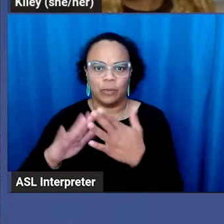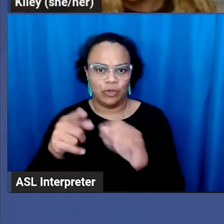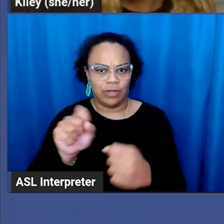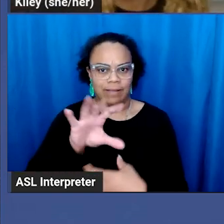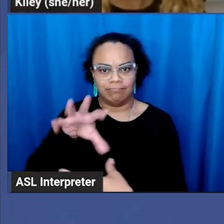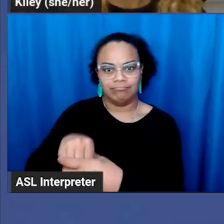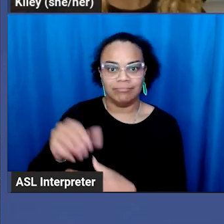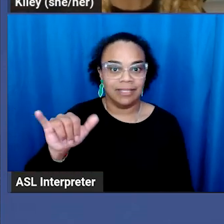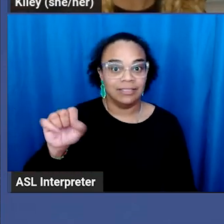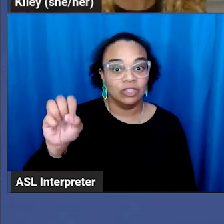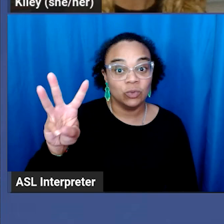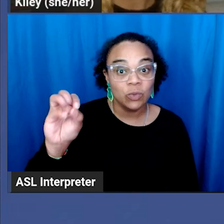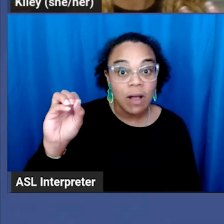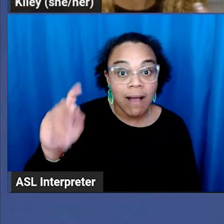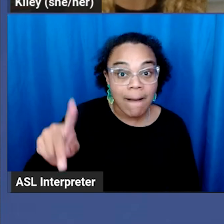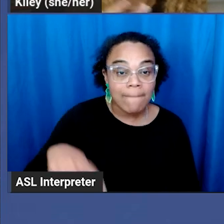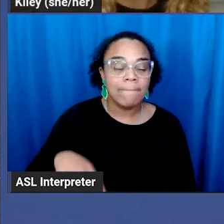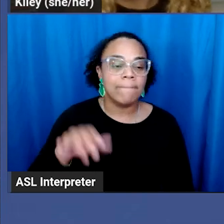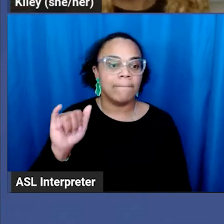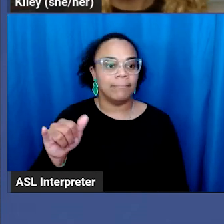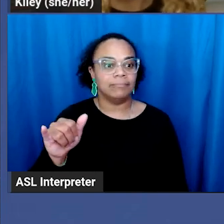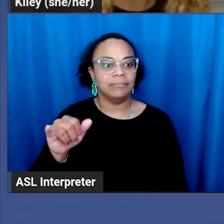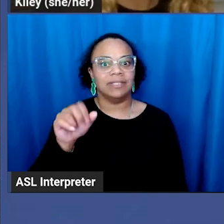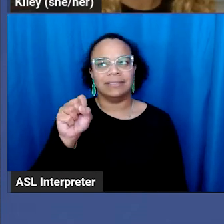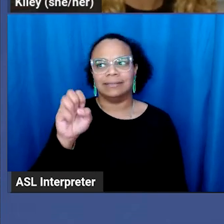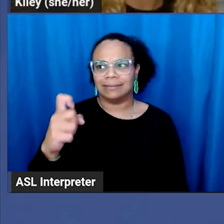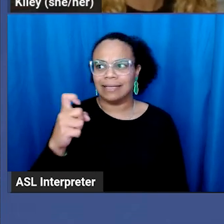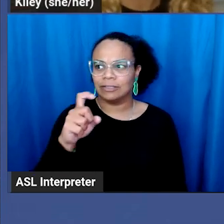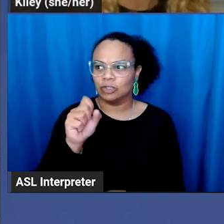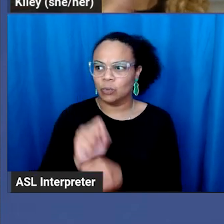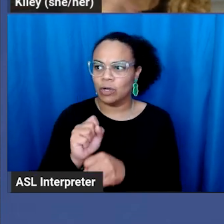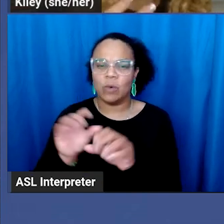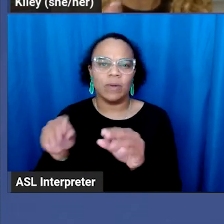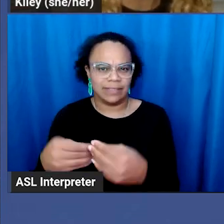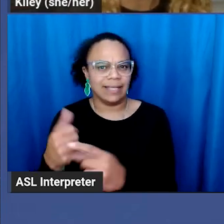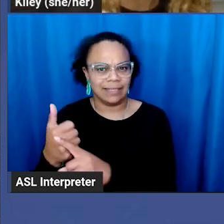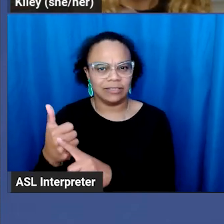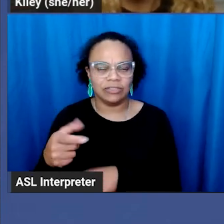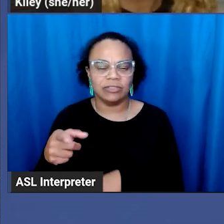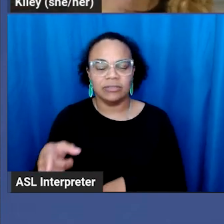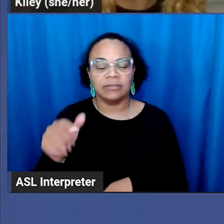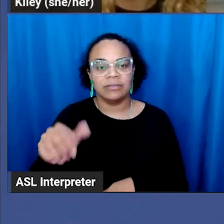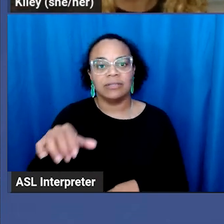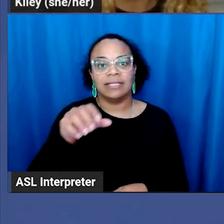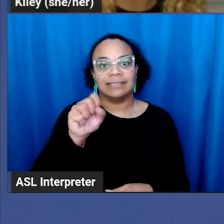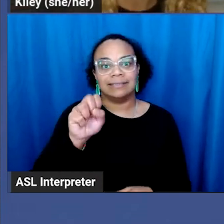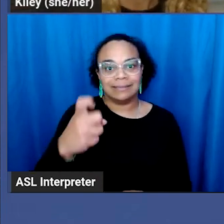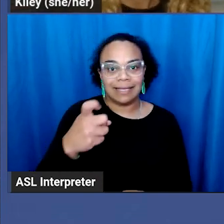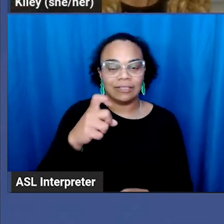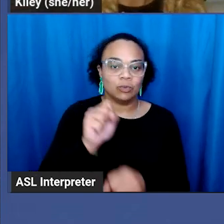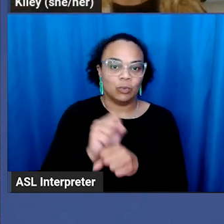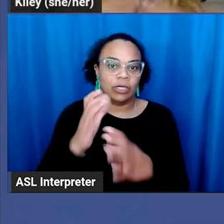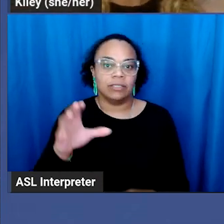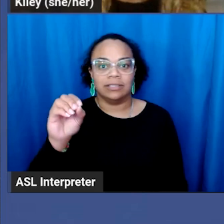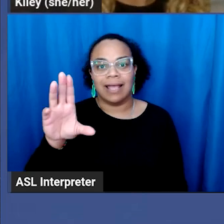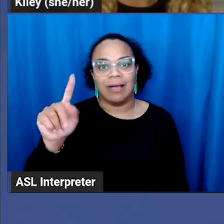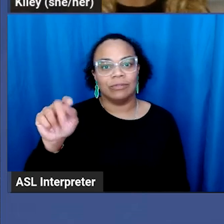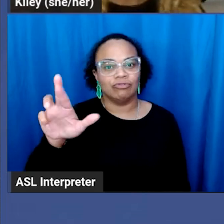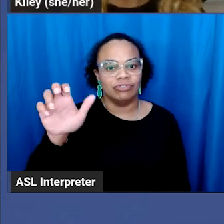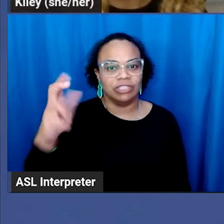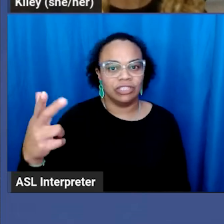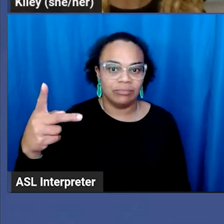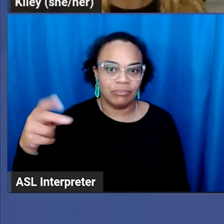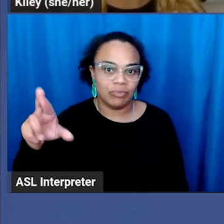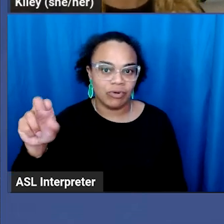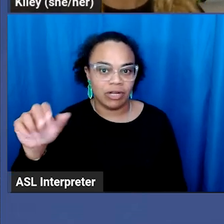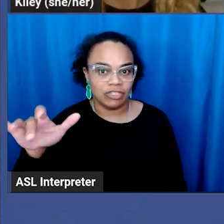like SWAP, which is, like a sex work organization, and it's the Sex Workers Outreach Project, or like the Woodhull